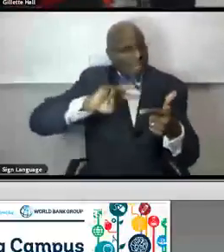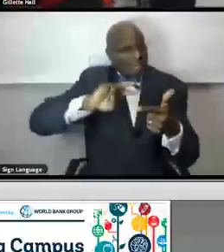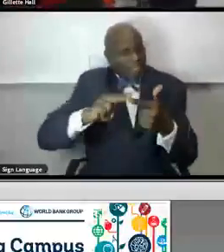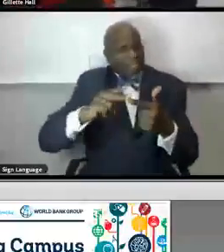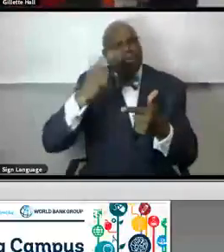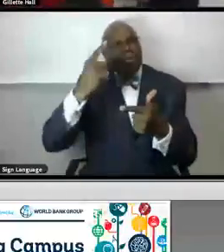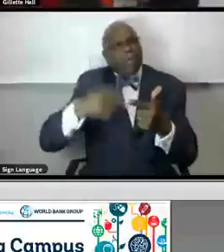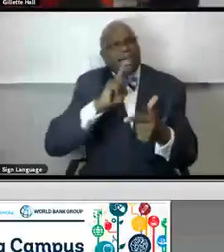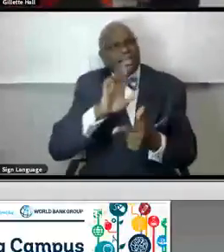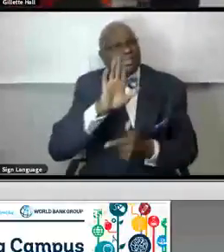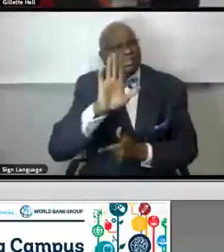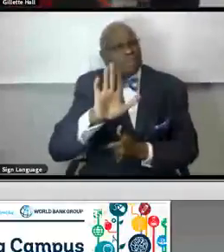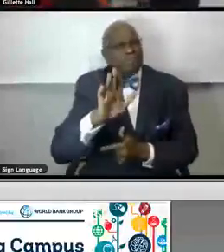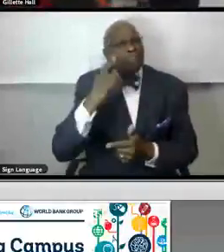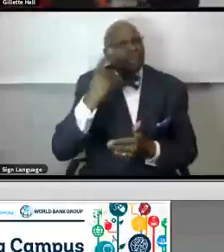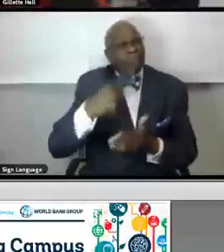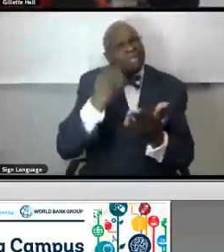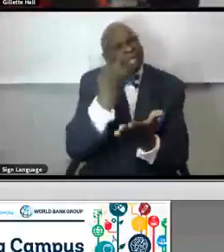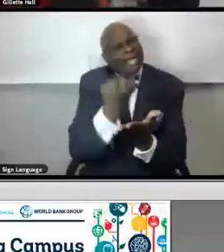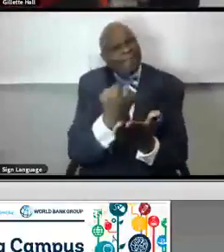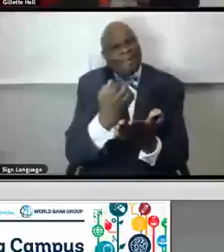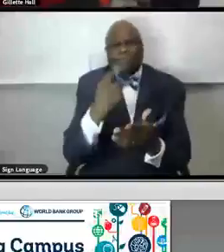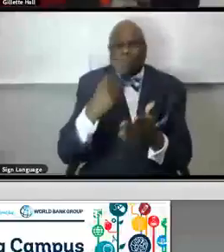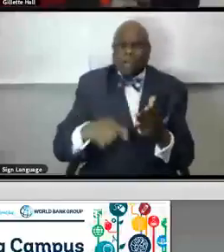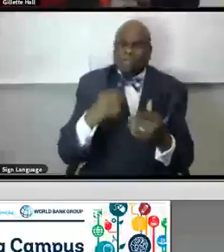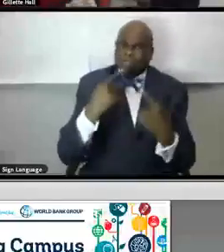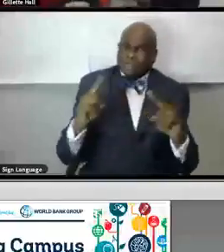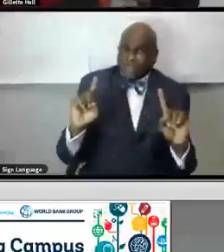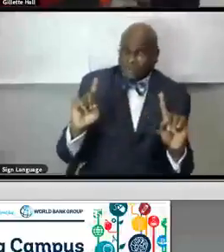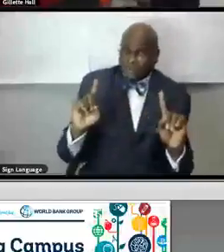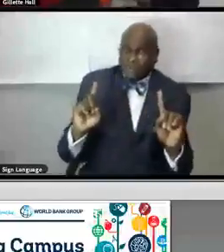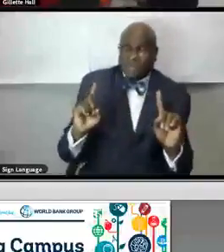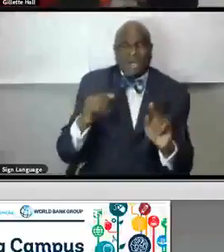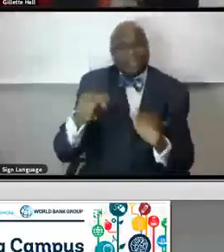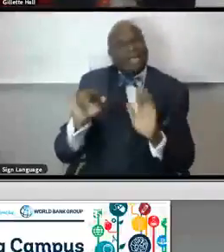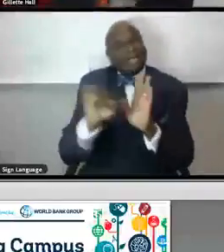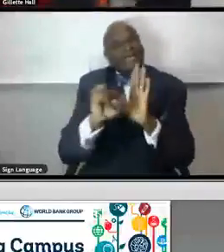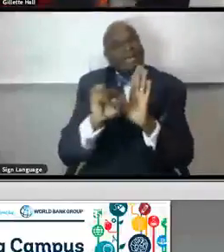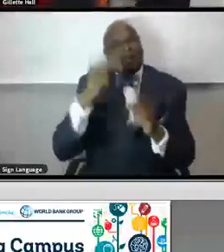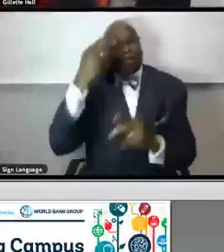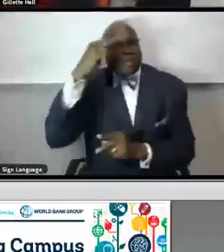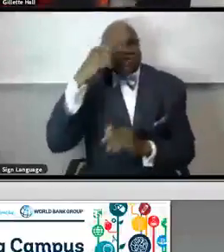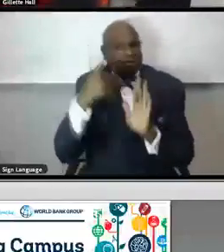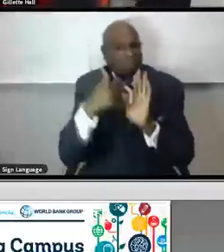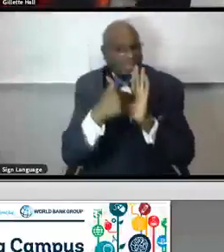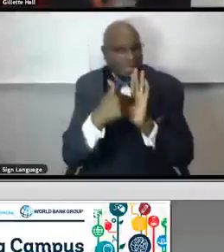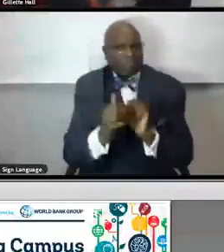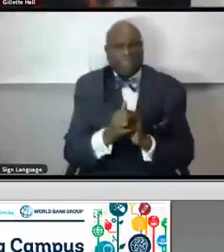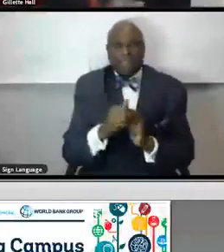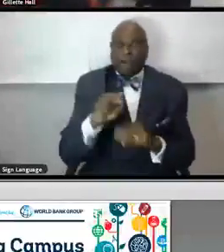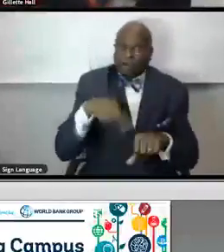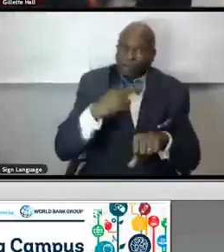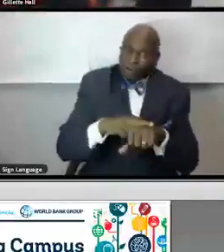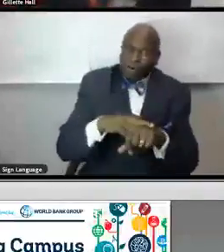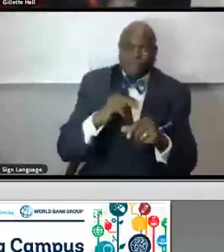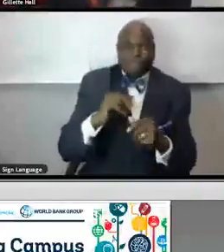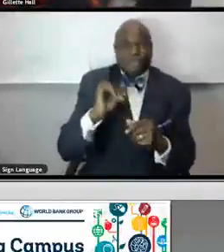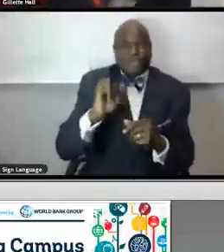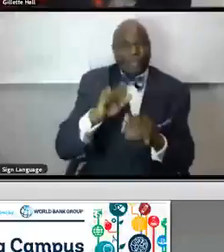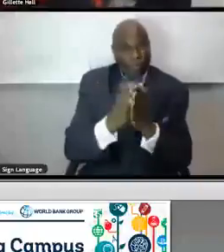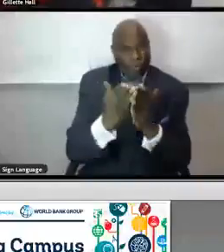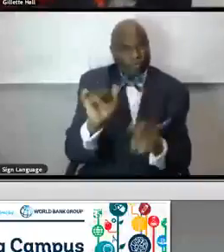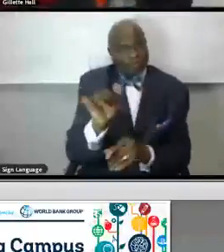what's the evidence on what has worked? She cites the Mexico example, which of course is there in your book as